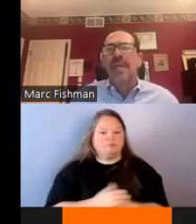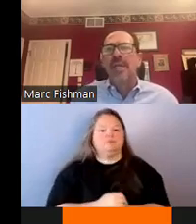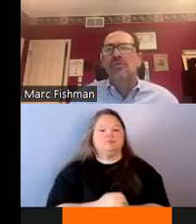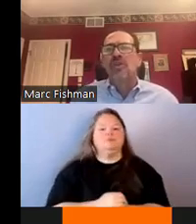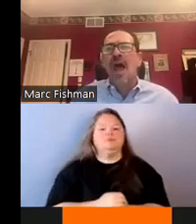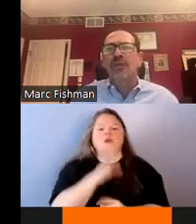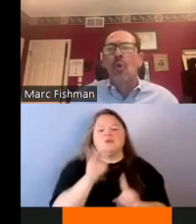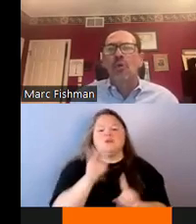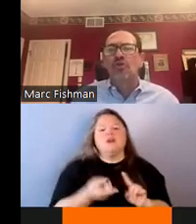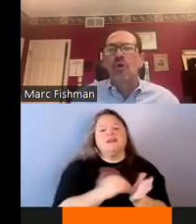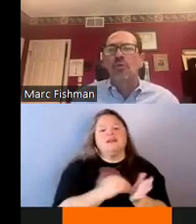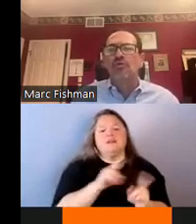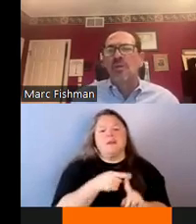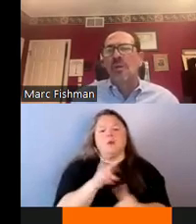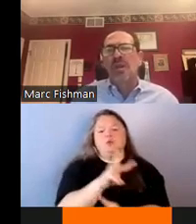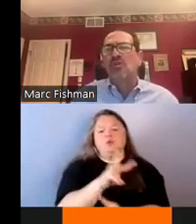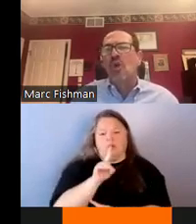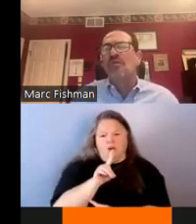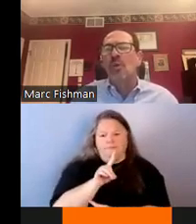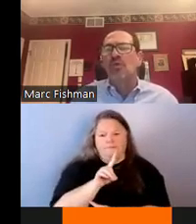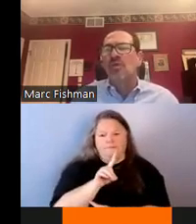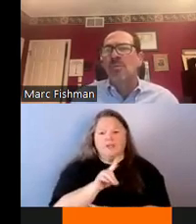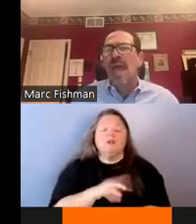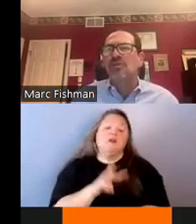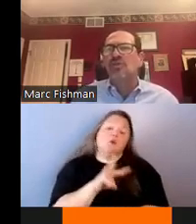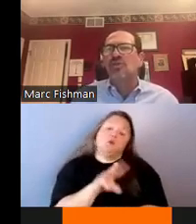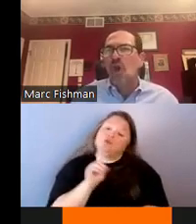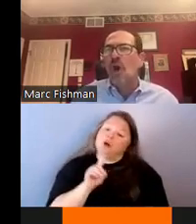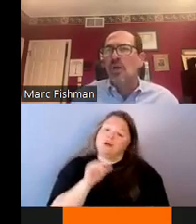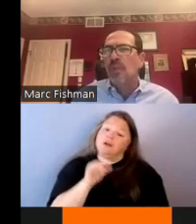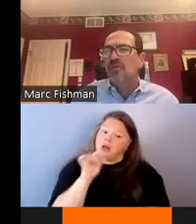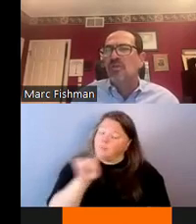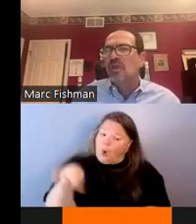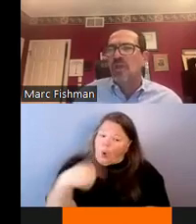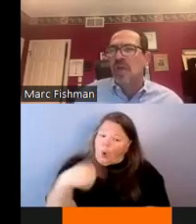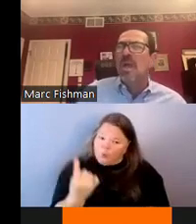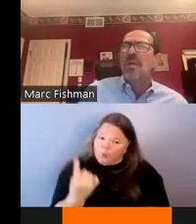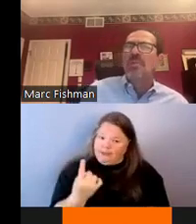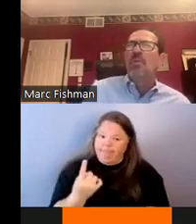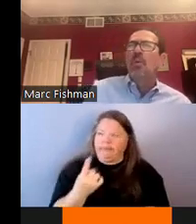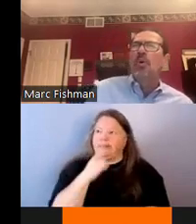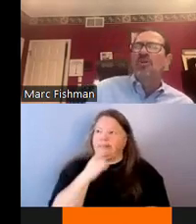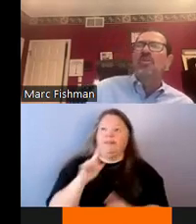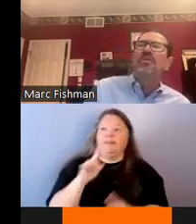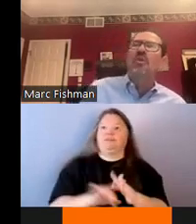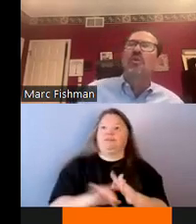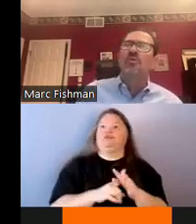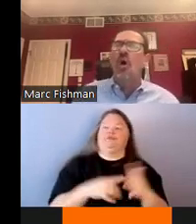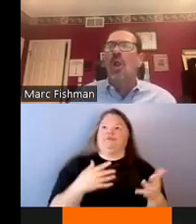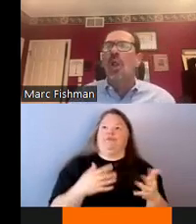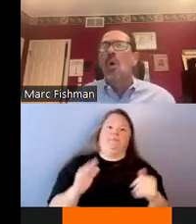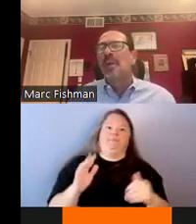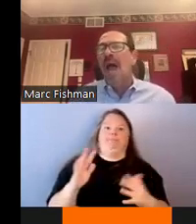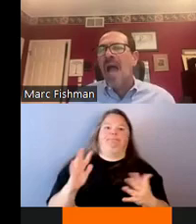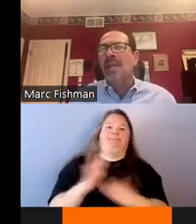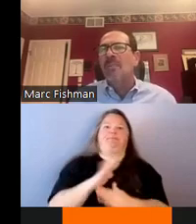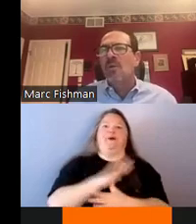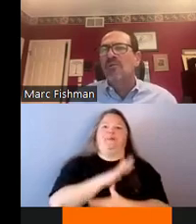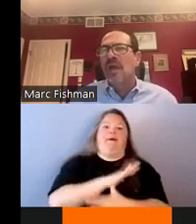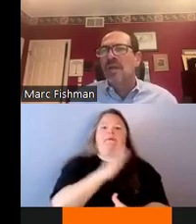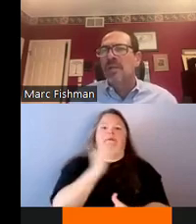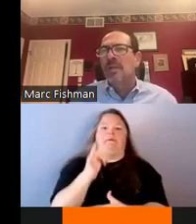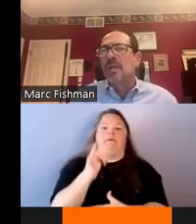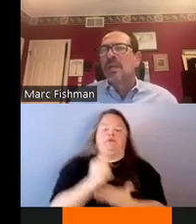withdrawal. Again, it's not the cornerstone of treatment, but it's often where treatment has to start because, as I said, people who are experiencing withdrawal will be